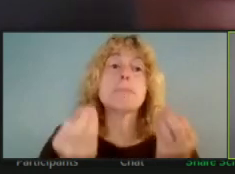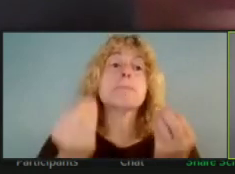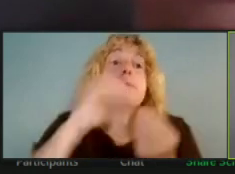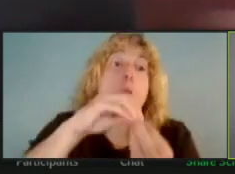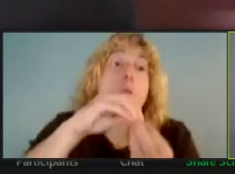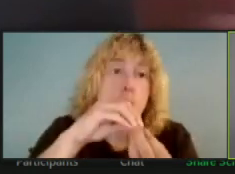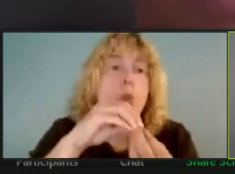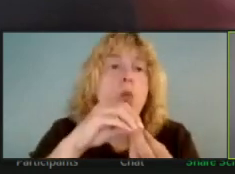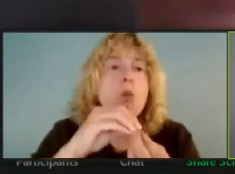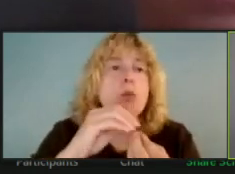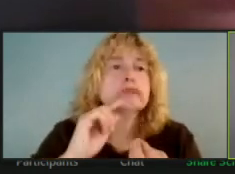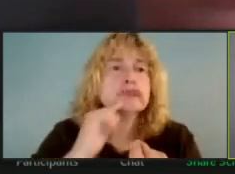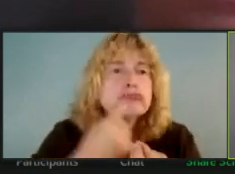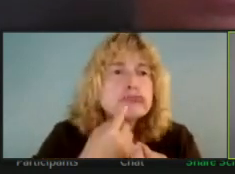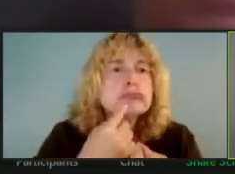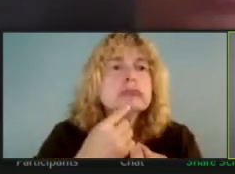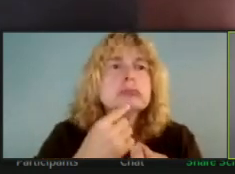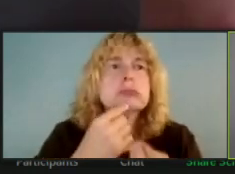in the roadmap.